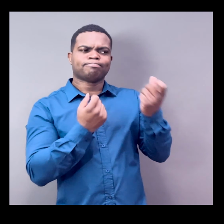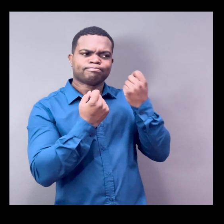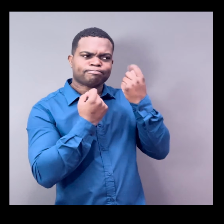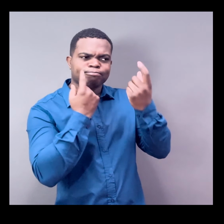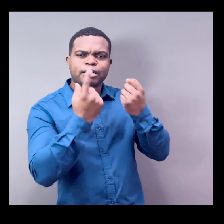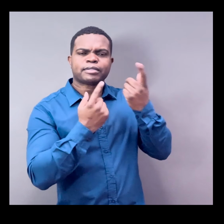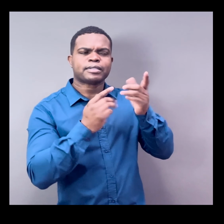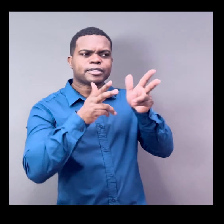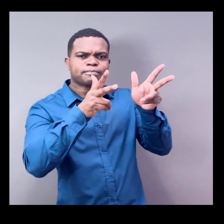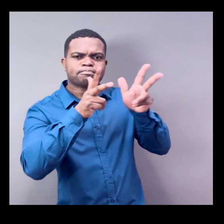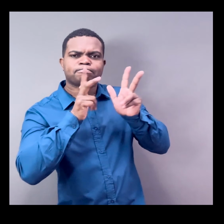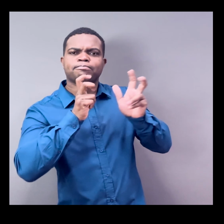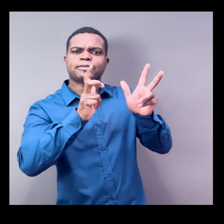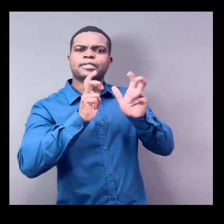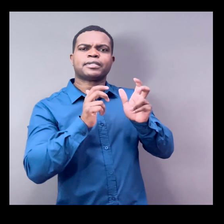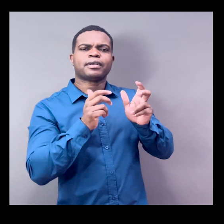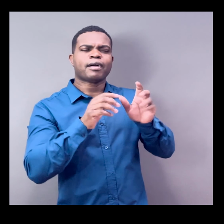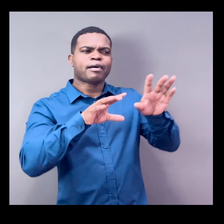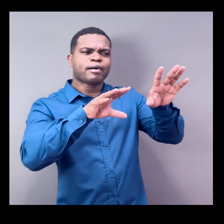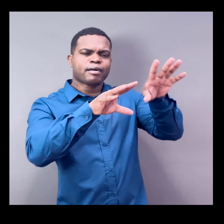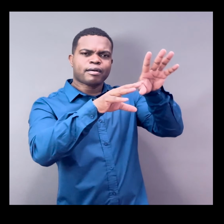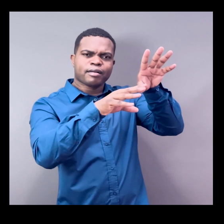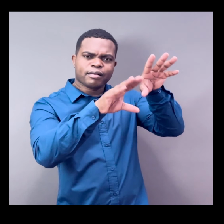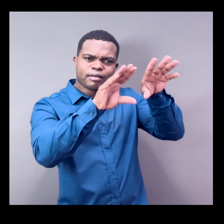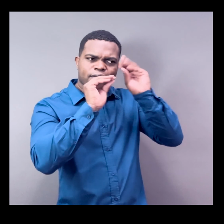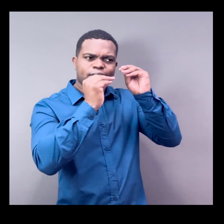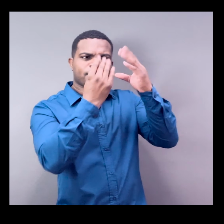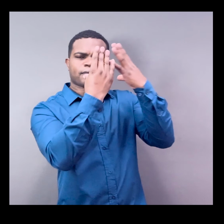listening. We also mentioned mutual learning.